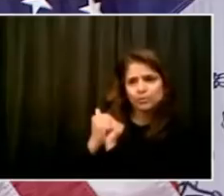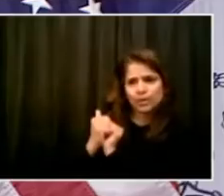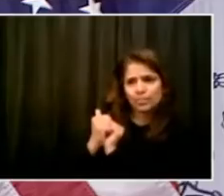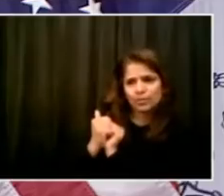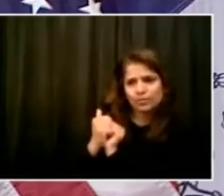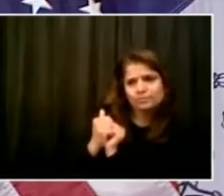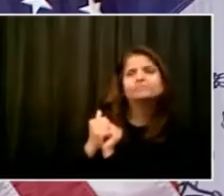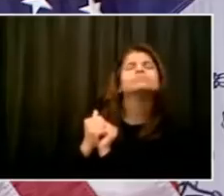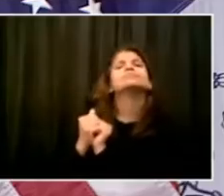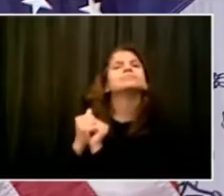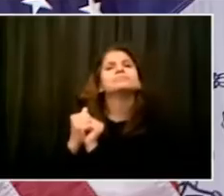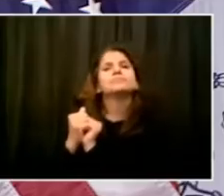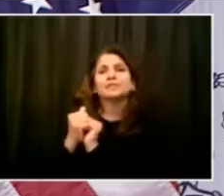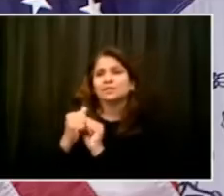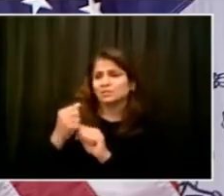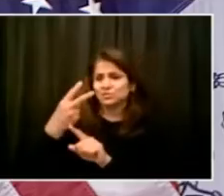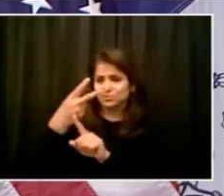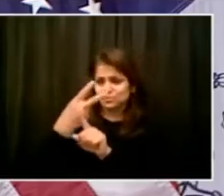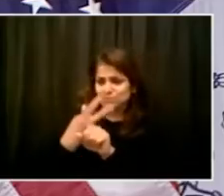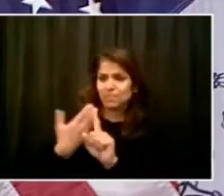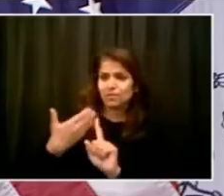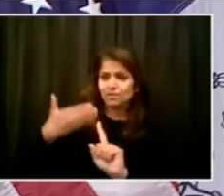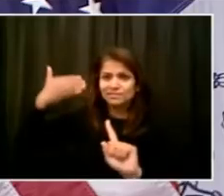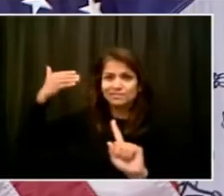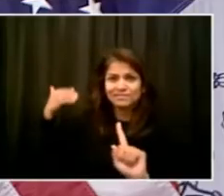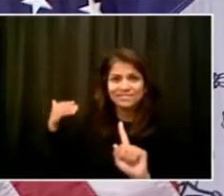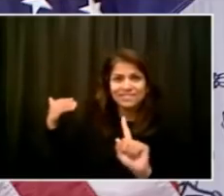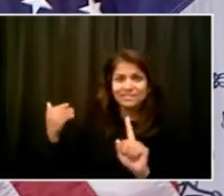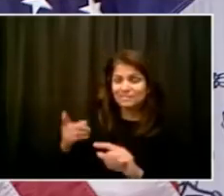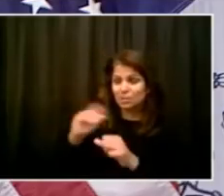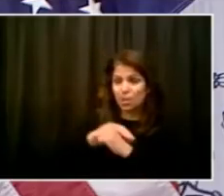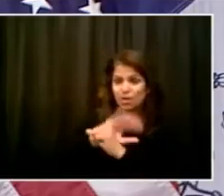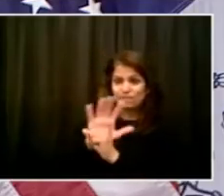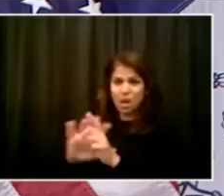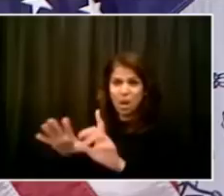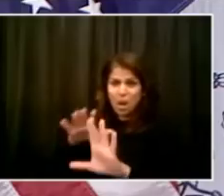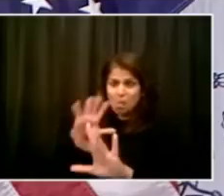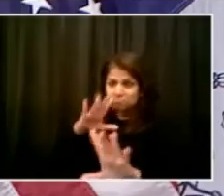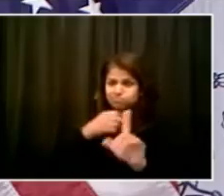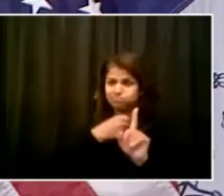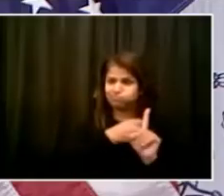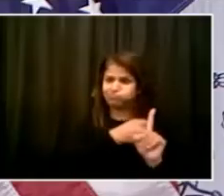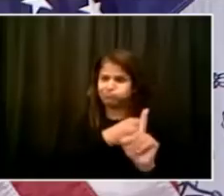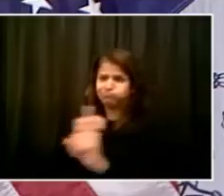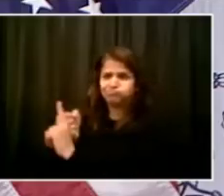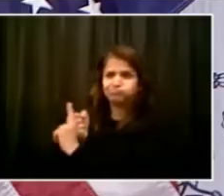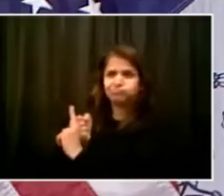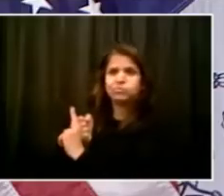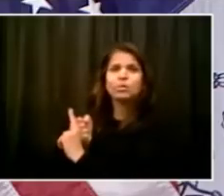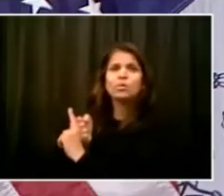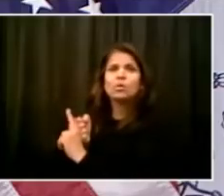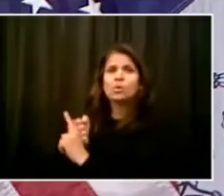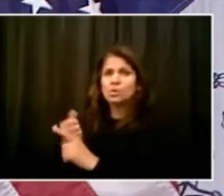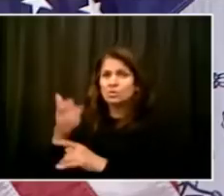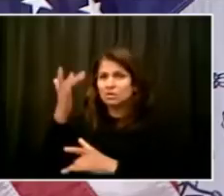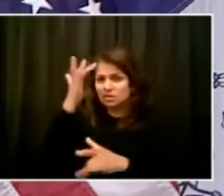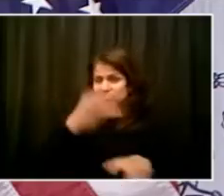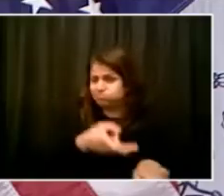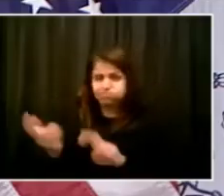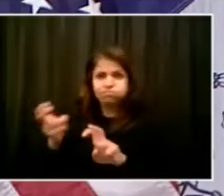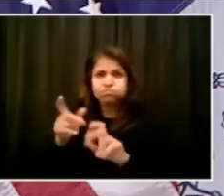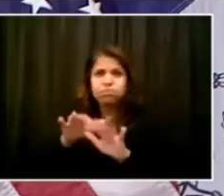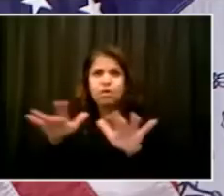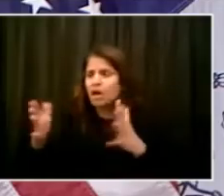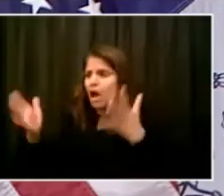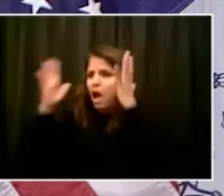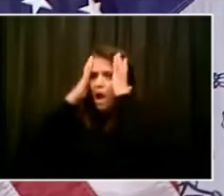of PPEs, all the things that would protect people. So the focus needs to be on protecting lives now,